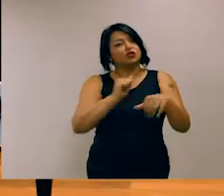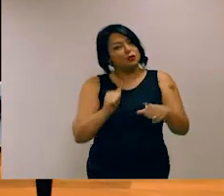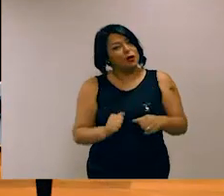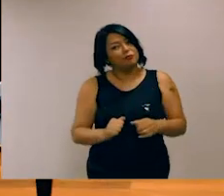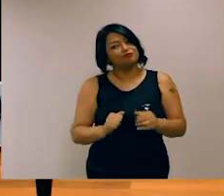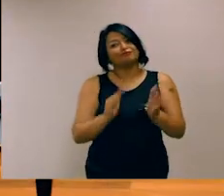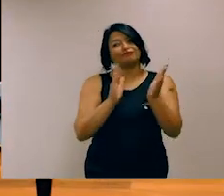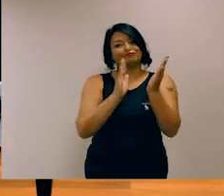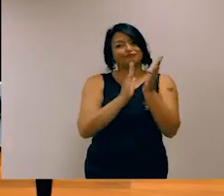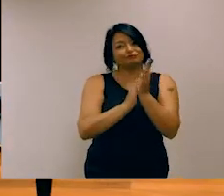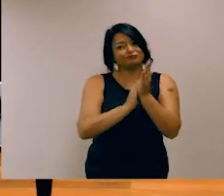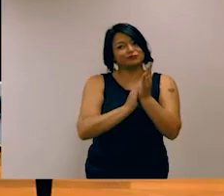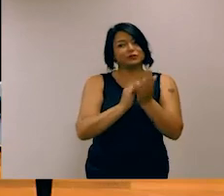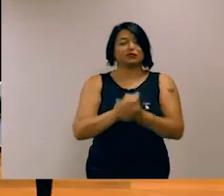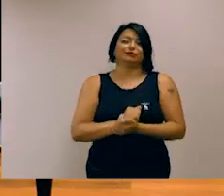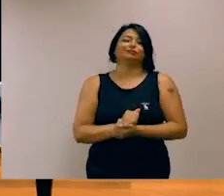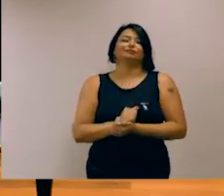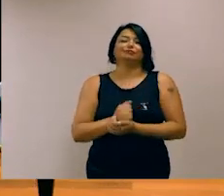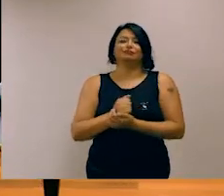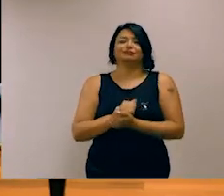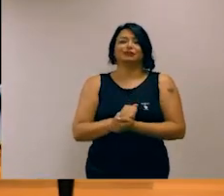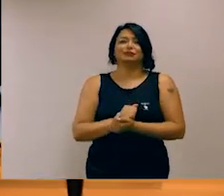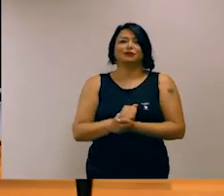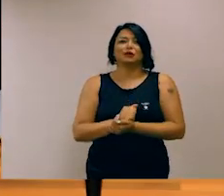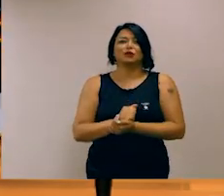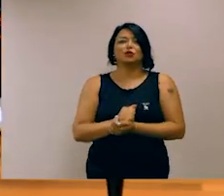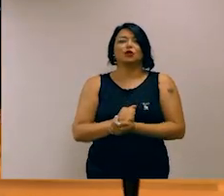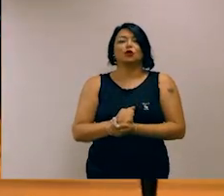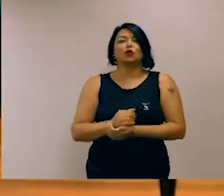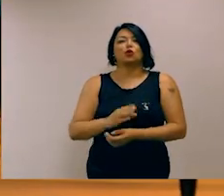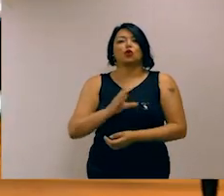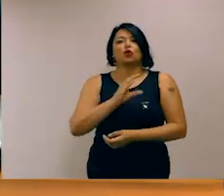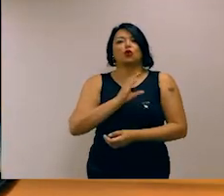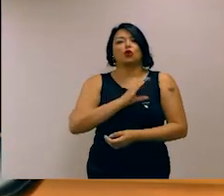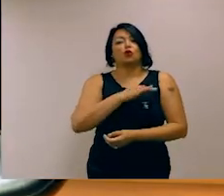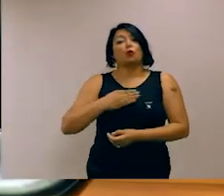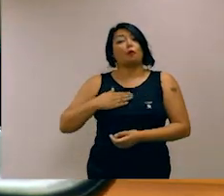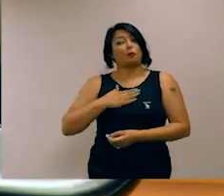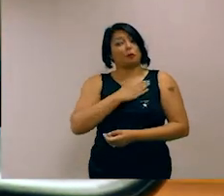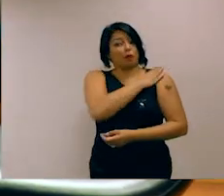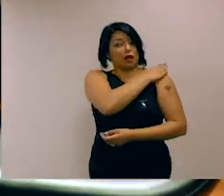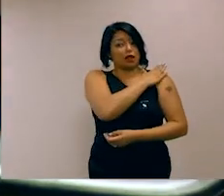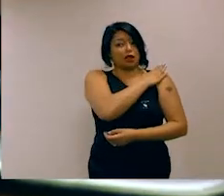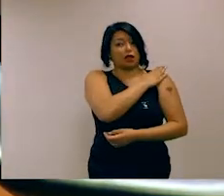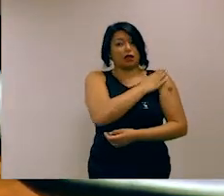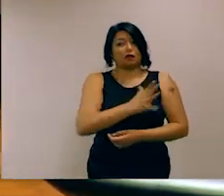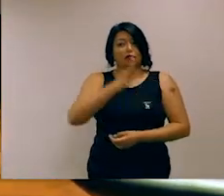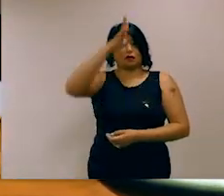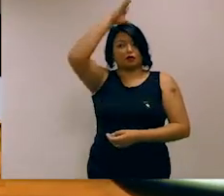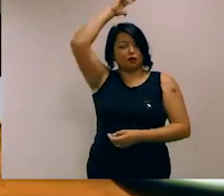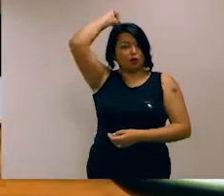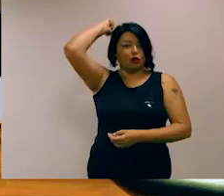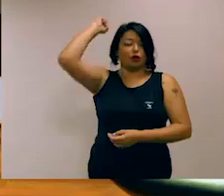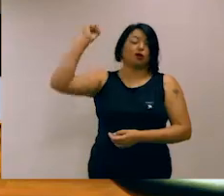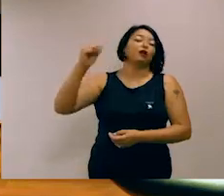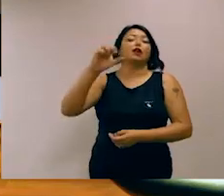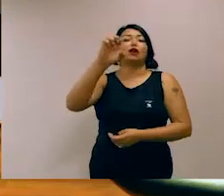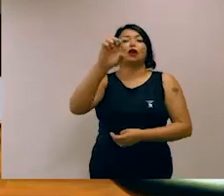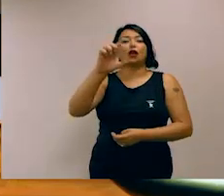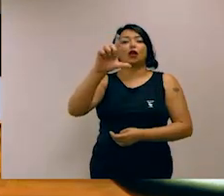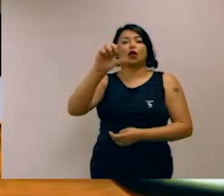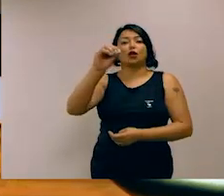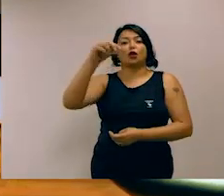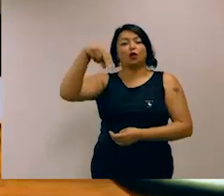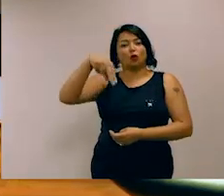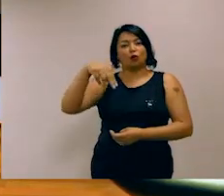would like to invite onto the stage, and I would like a round of applause for them, Colonel Elon Dias, and also